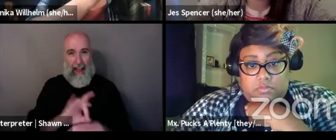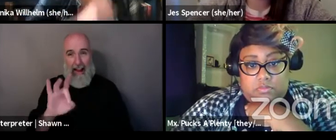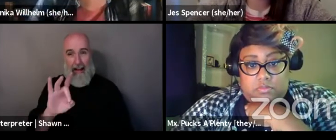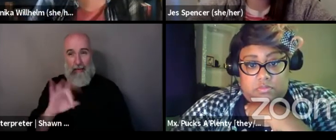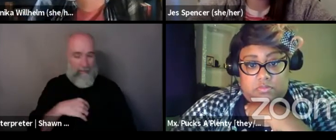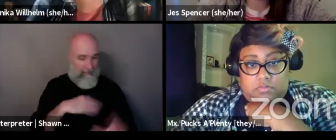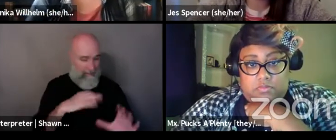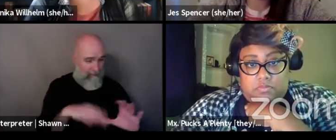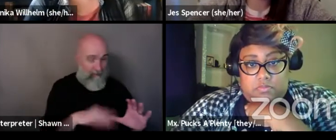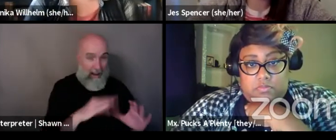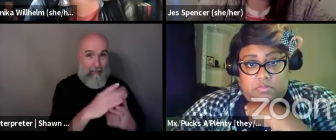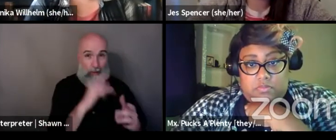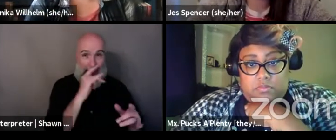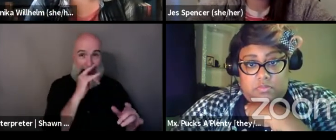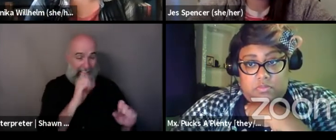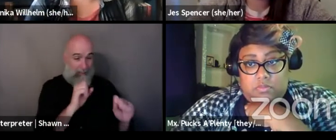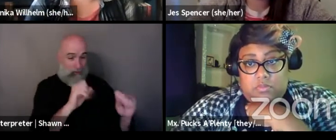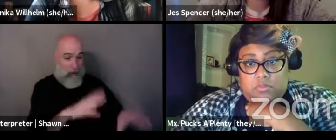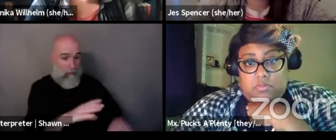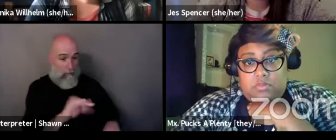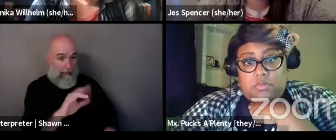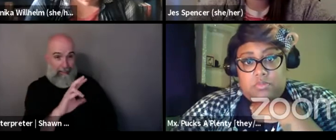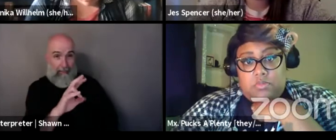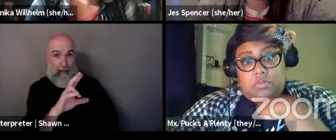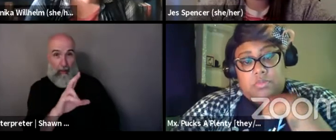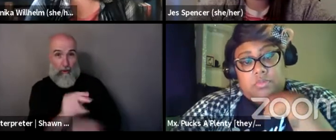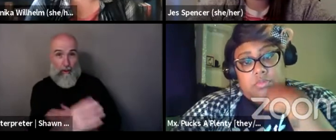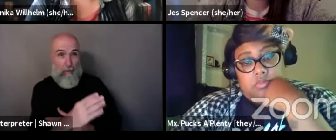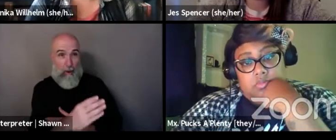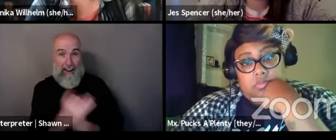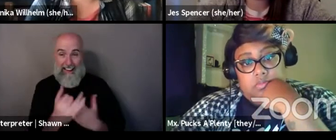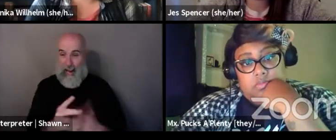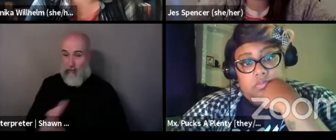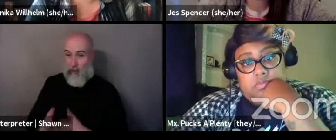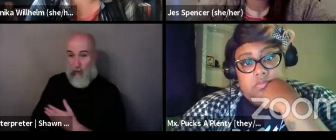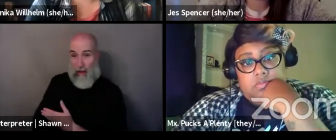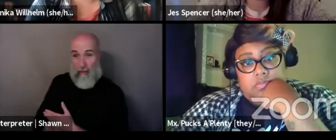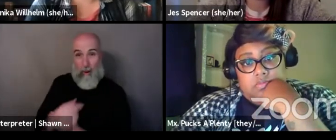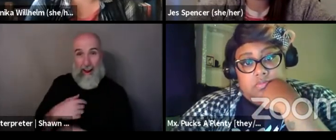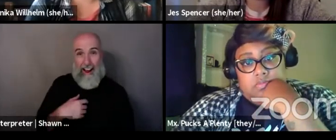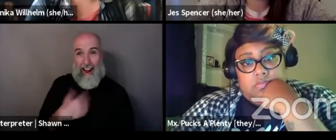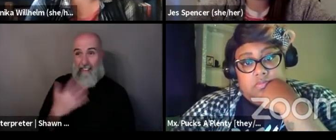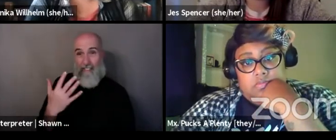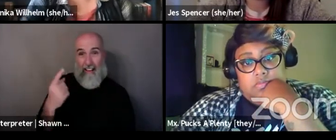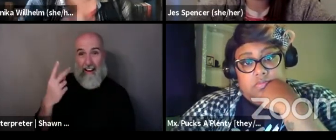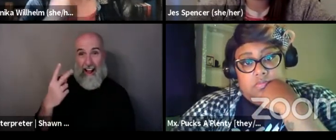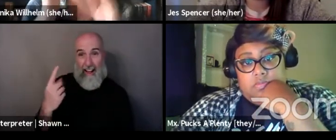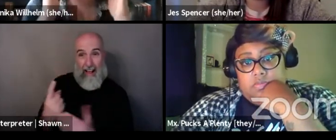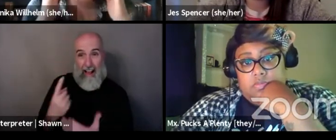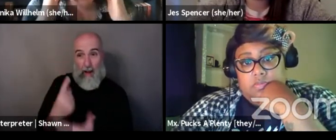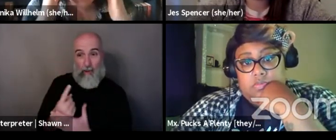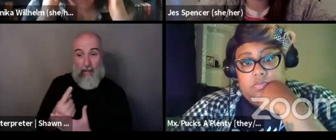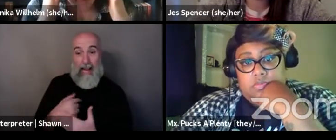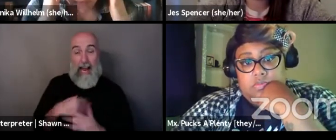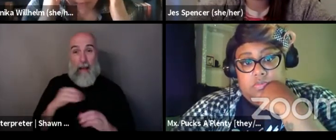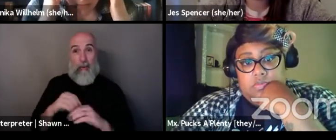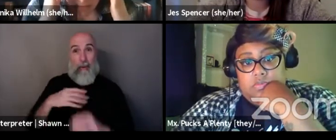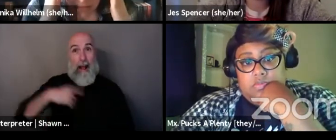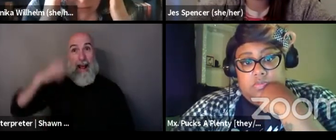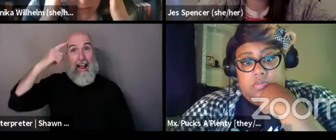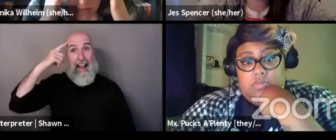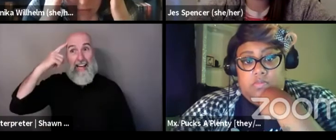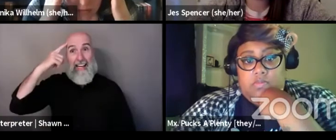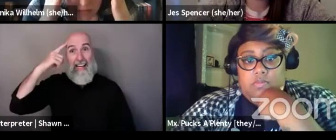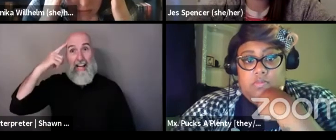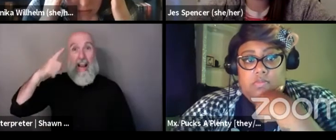to find somewhere for the kids to be by 7:30 in the morning. It's 2 a.m. now. I have 5.5 hours, and I'm doing this in my head while I'm saying,